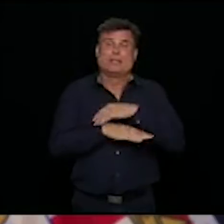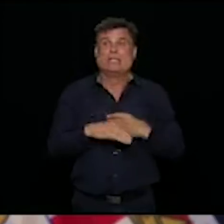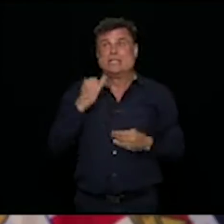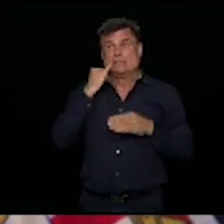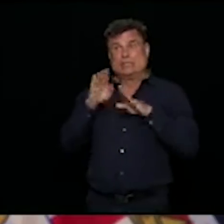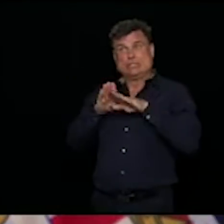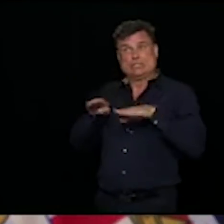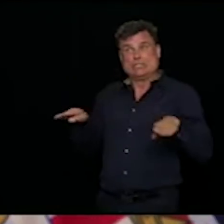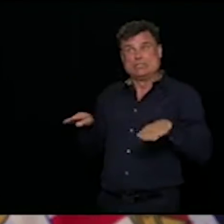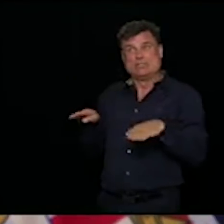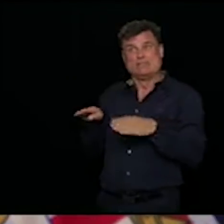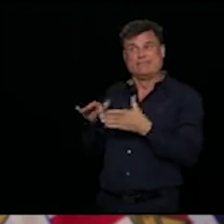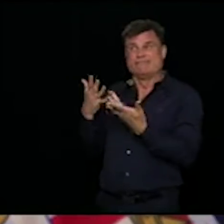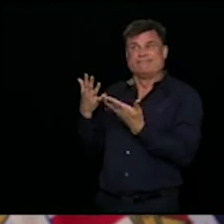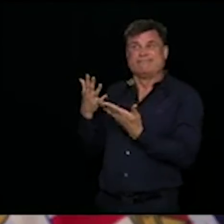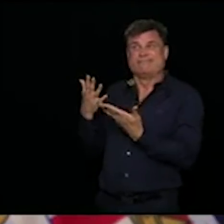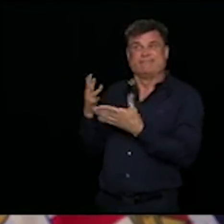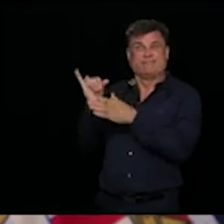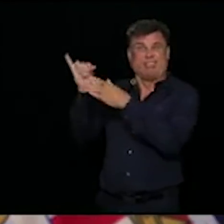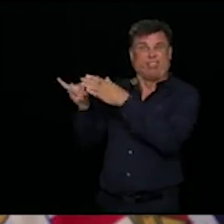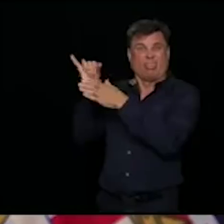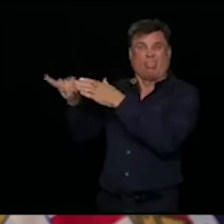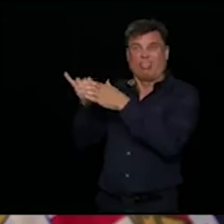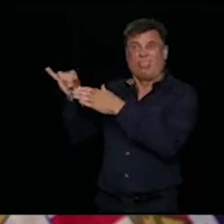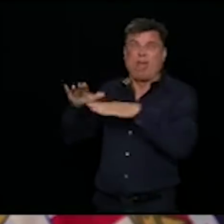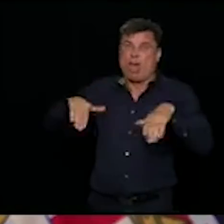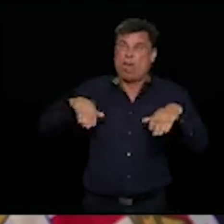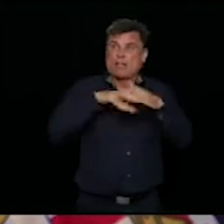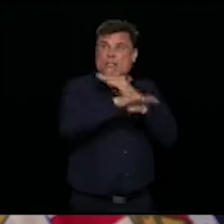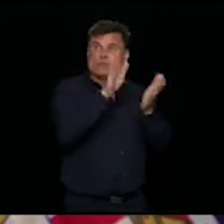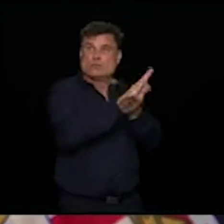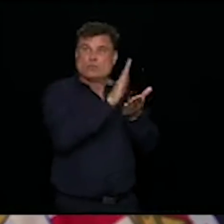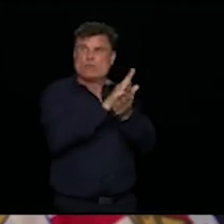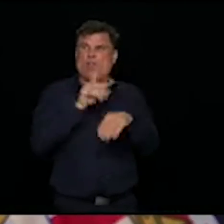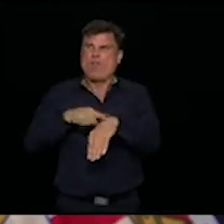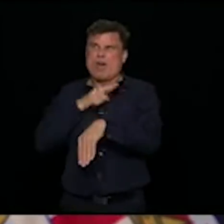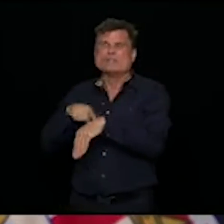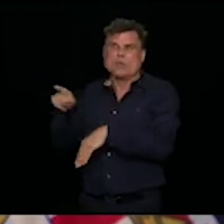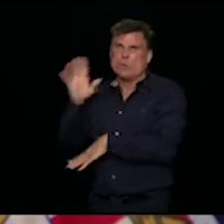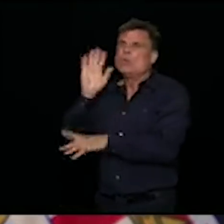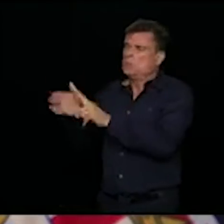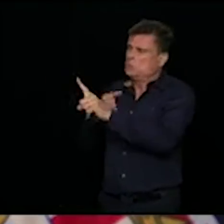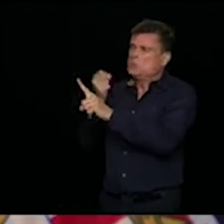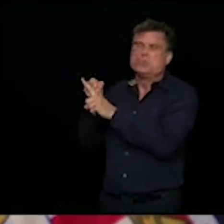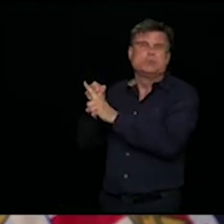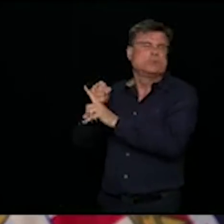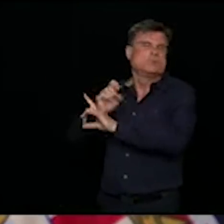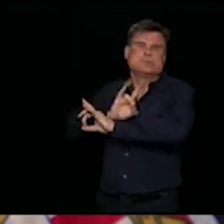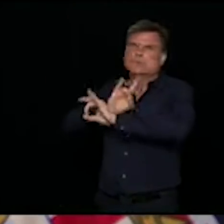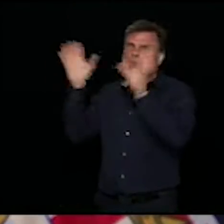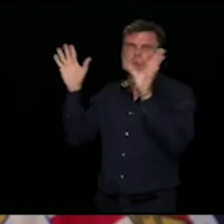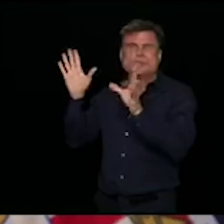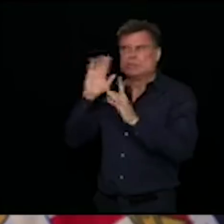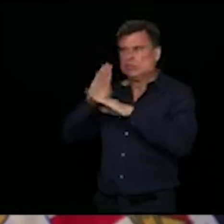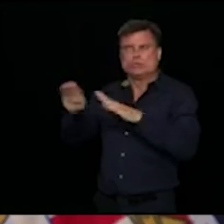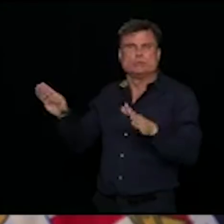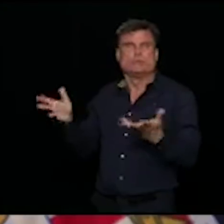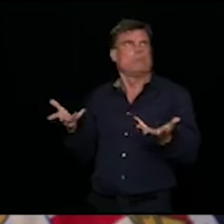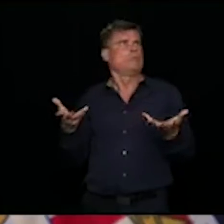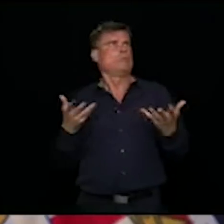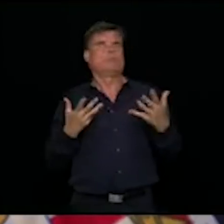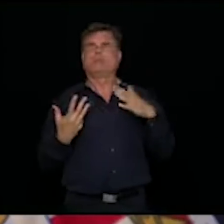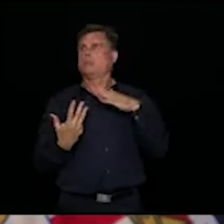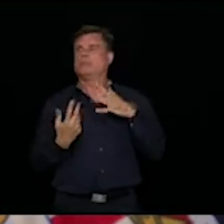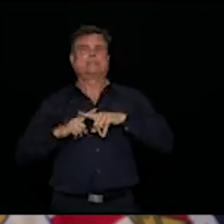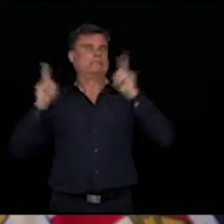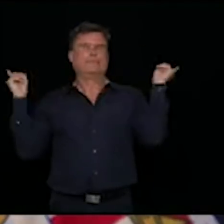unintended negative consequences when children are not in school for a period of time. Ensuring a full return to school is